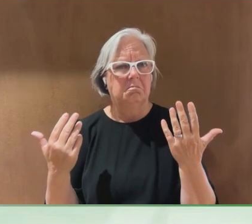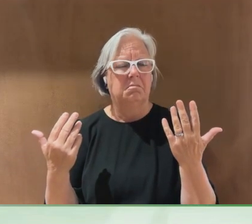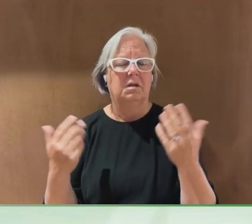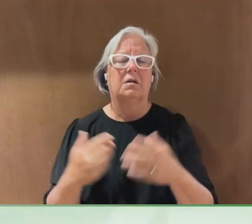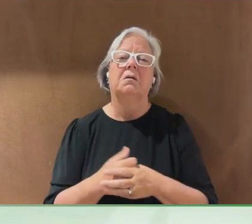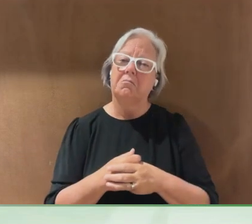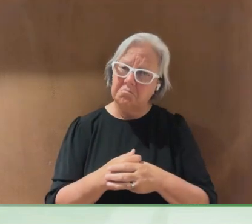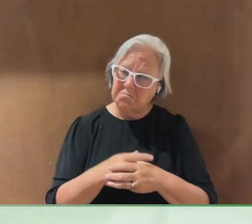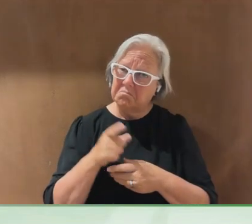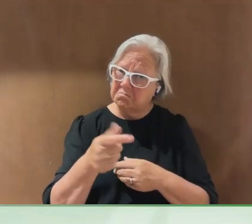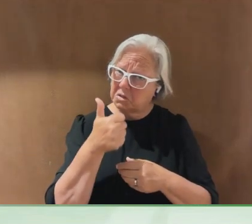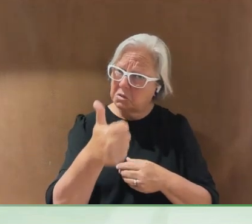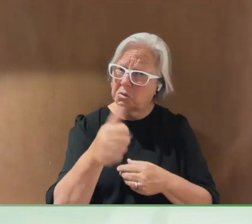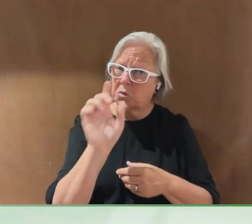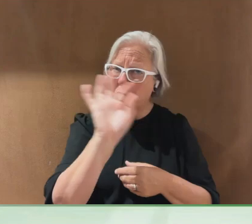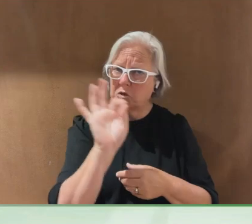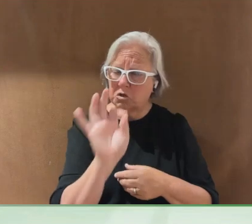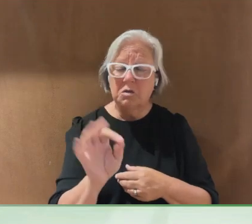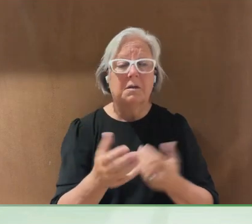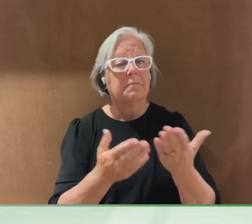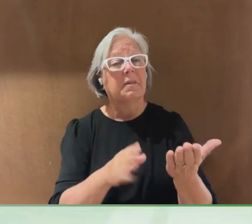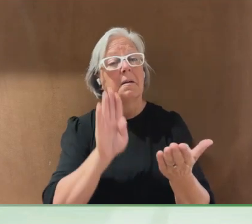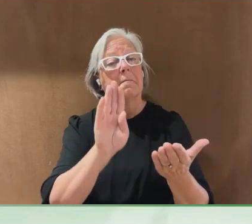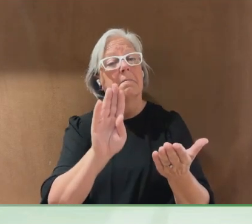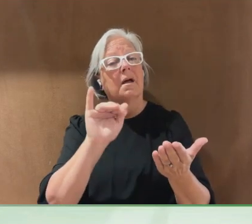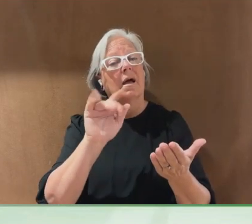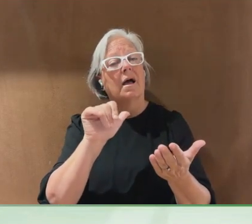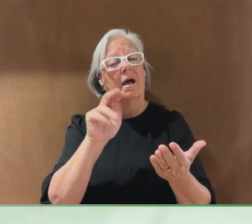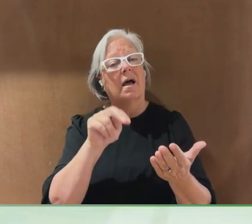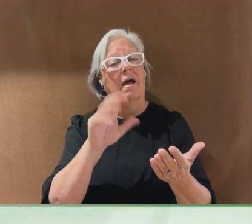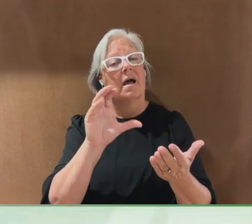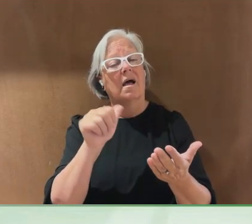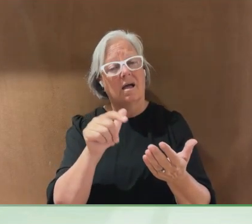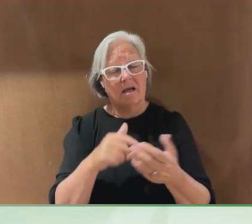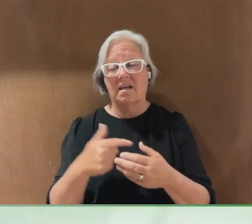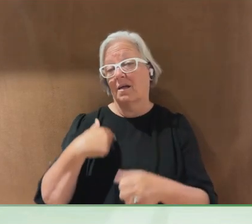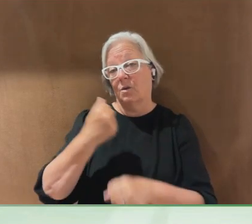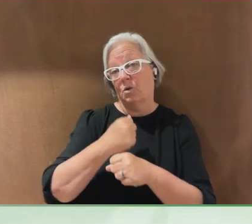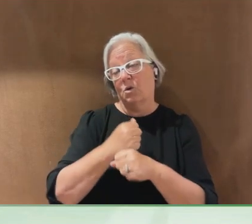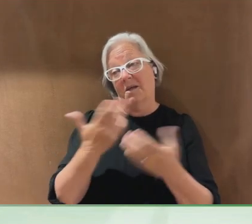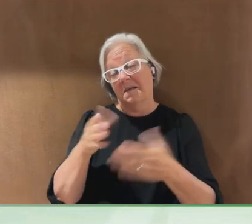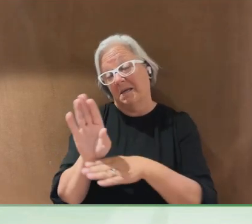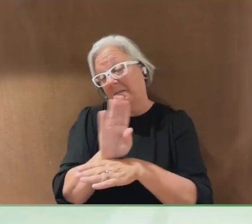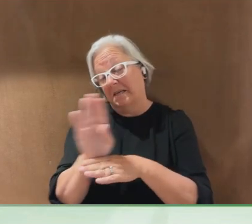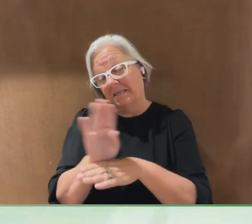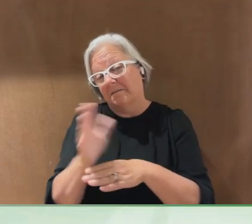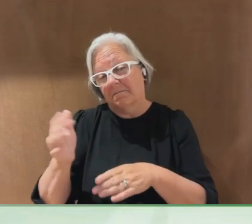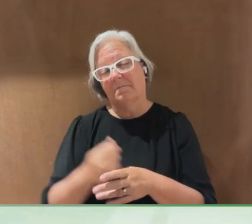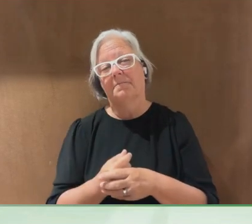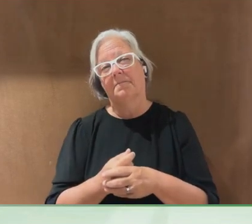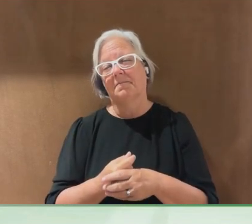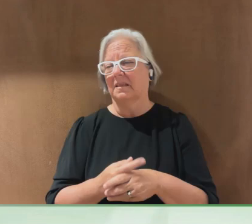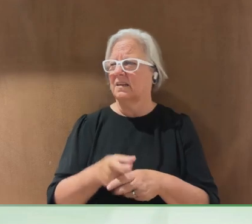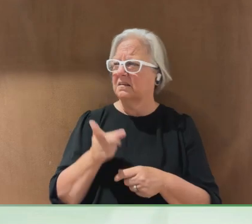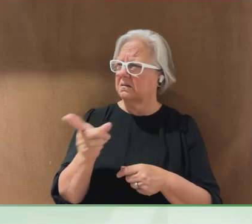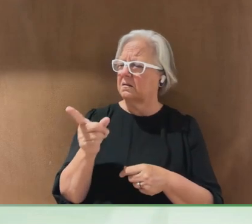again. I'm again. Yeah, I work at a business. So yeah, from that perspective, I think the role